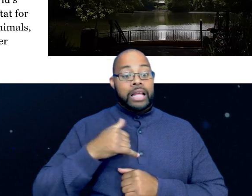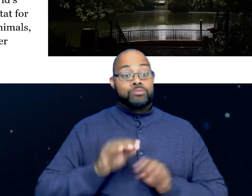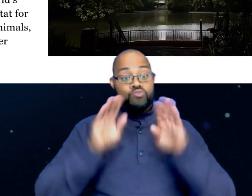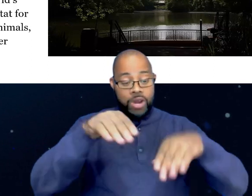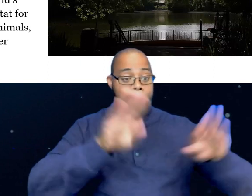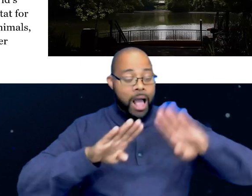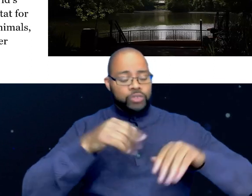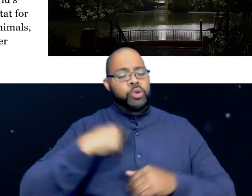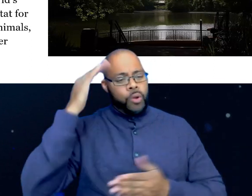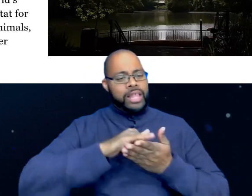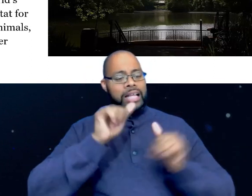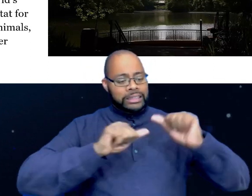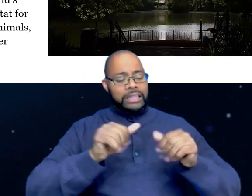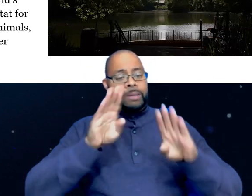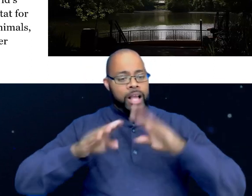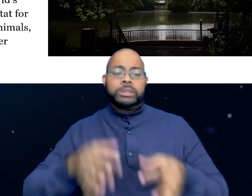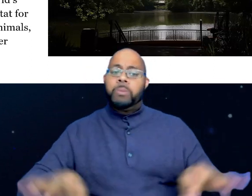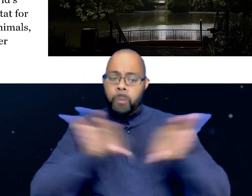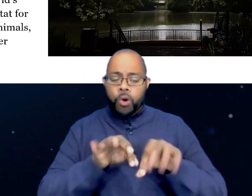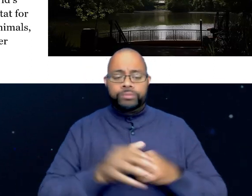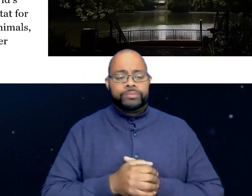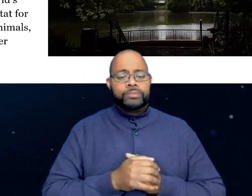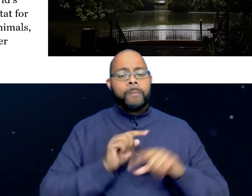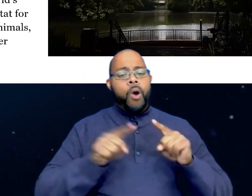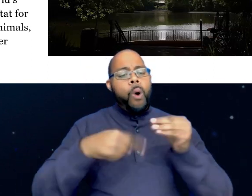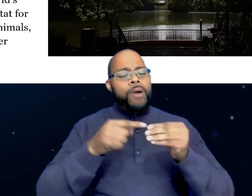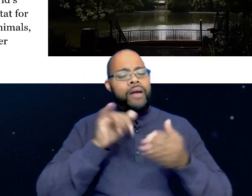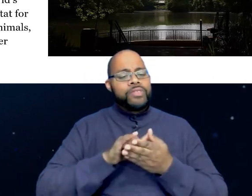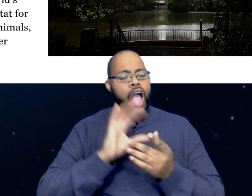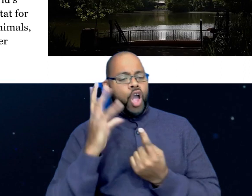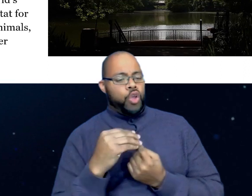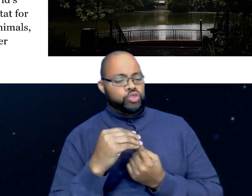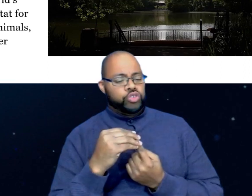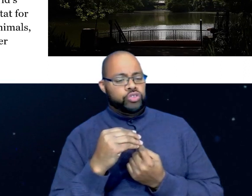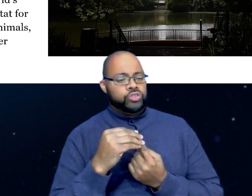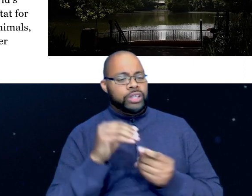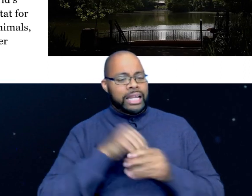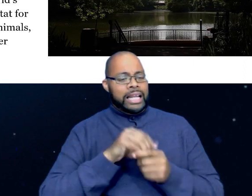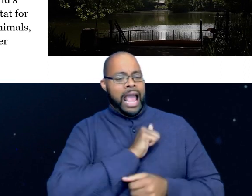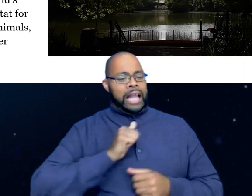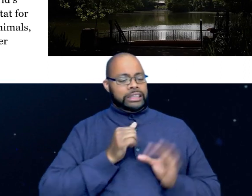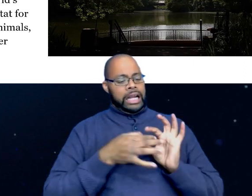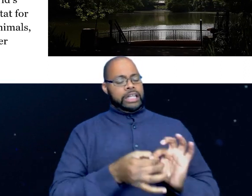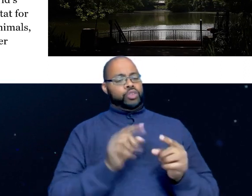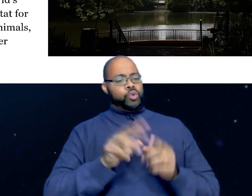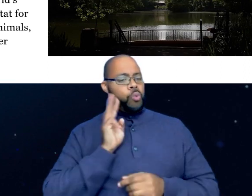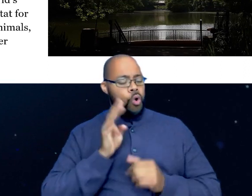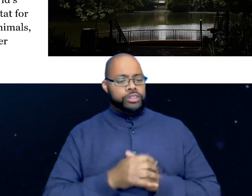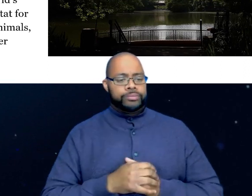we know that science and biology is important, but what about the culture and the average Atlantean connection to the